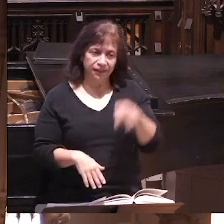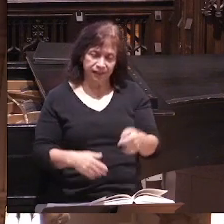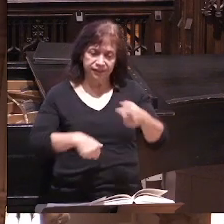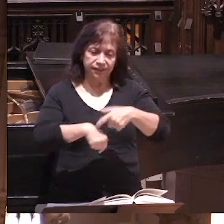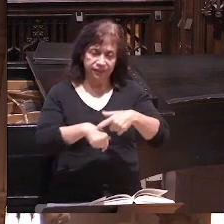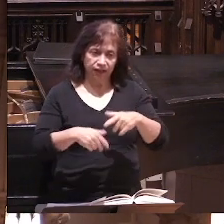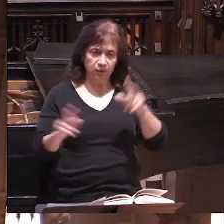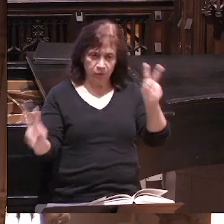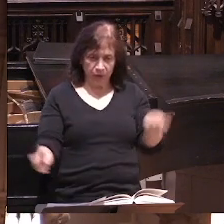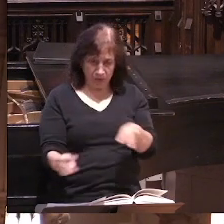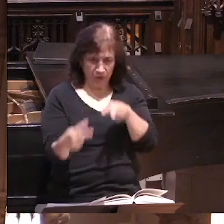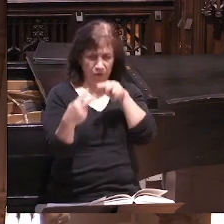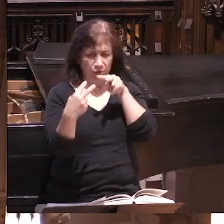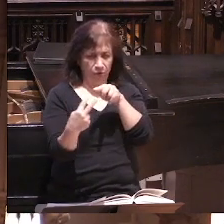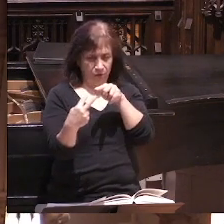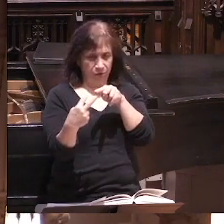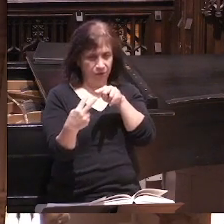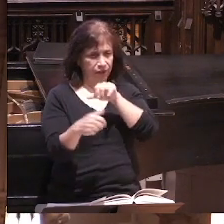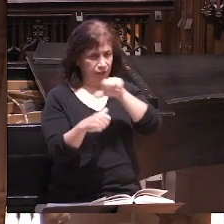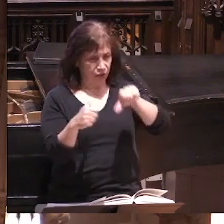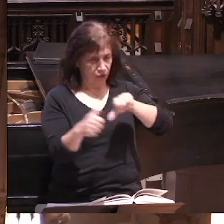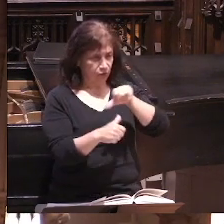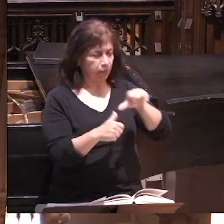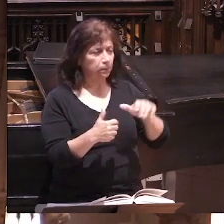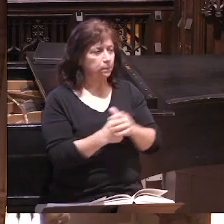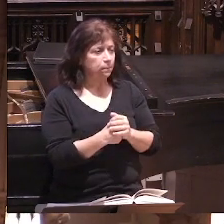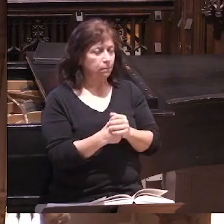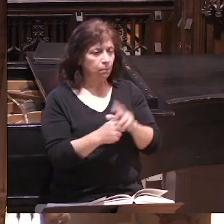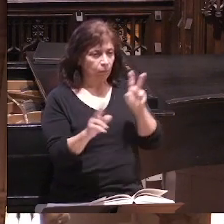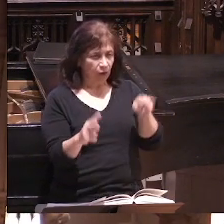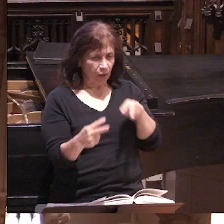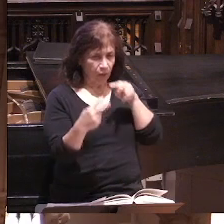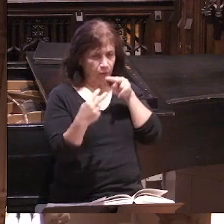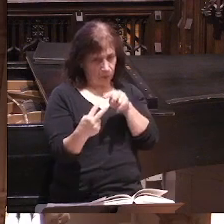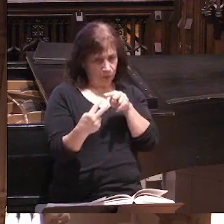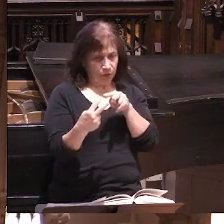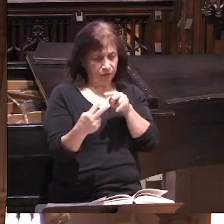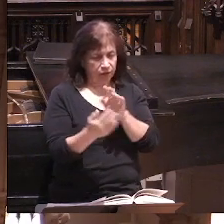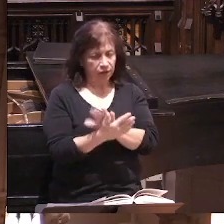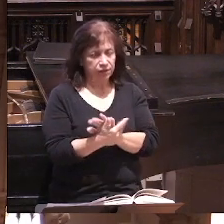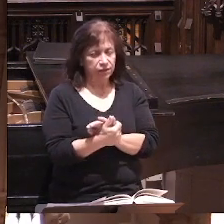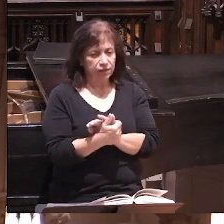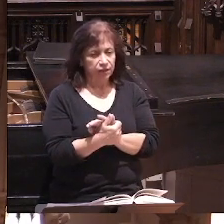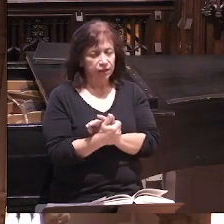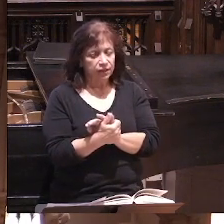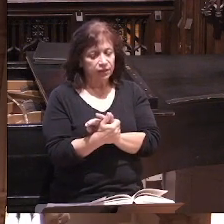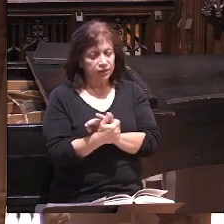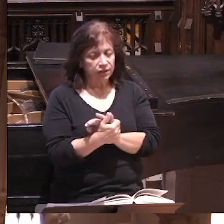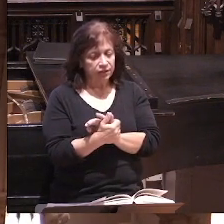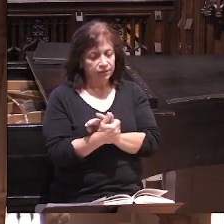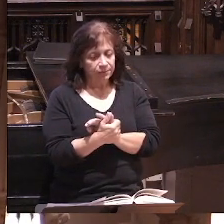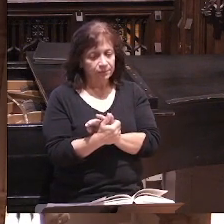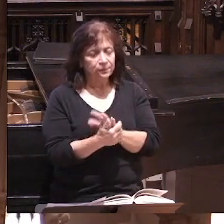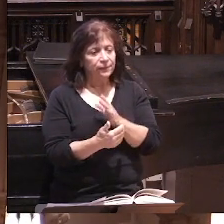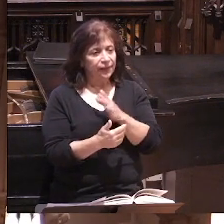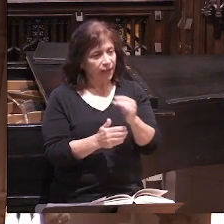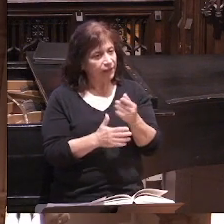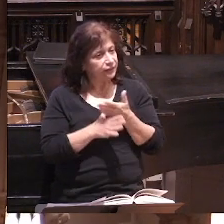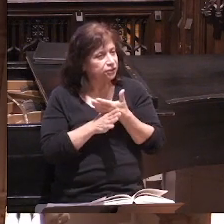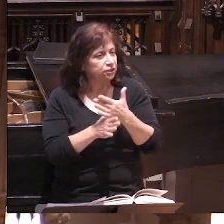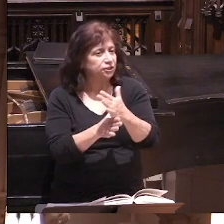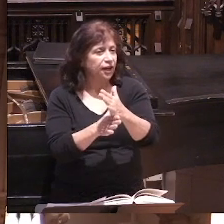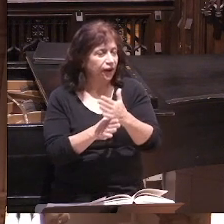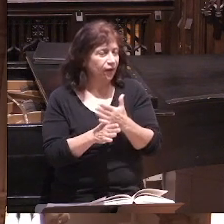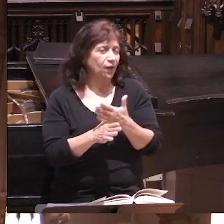we get to look at one another, to look into one another's eyes, and to share